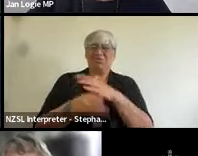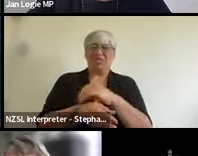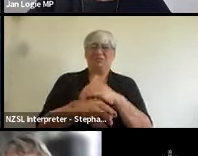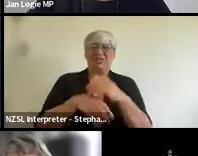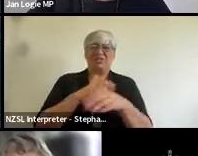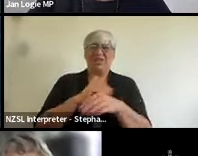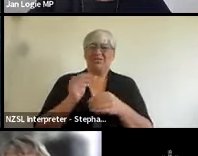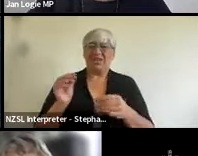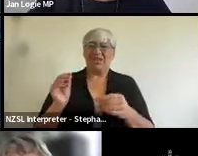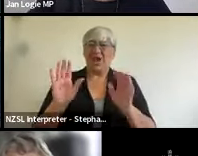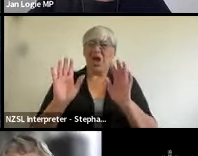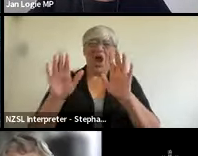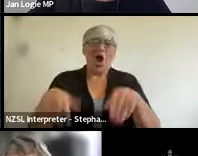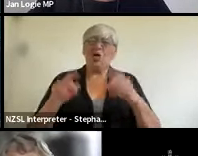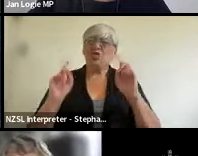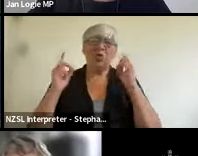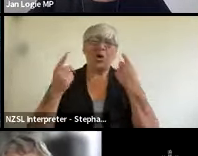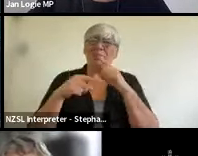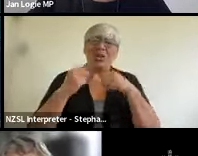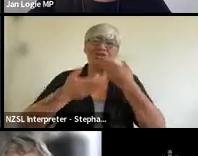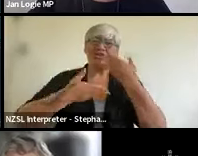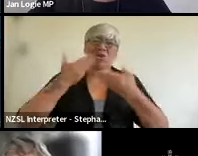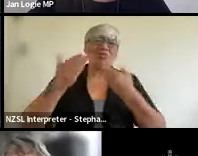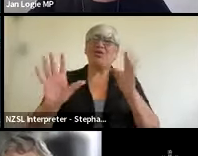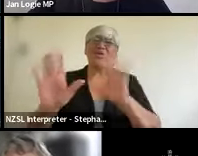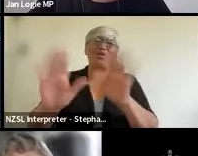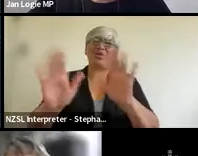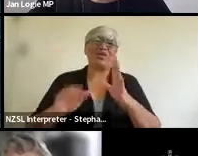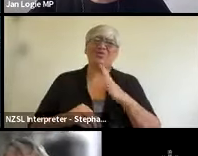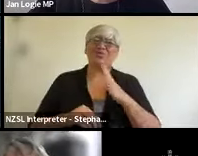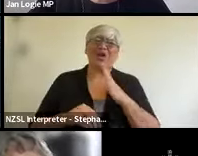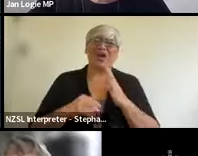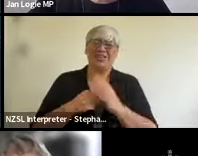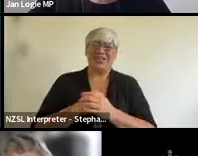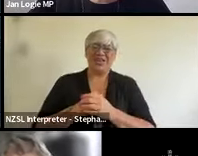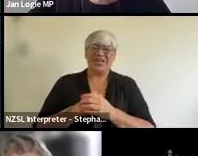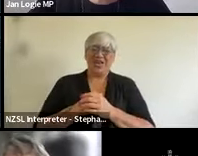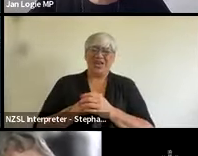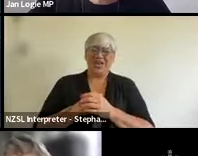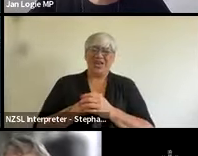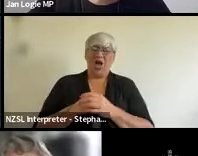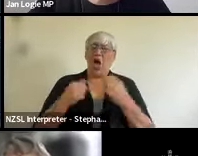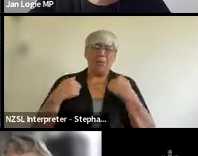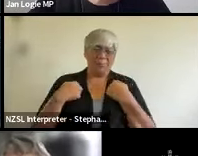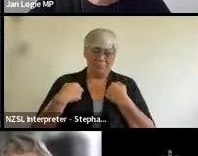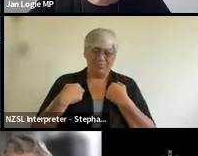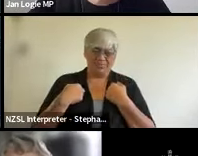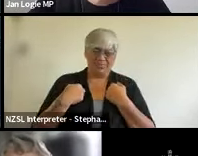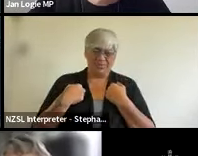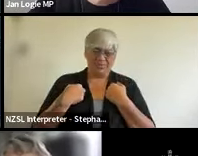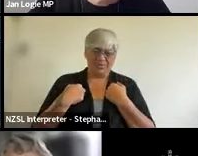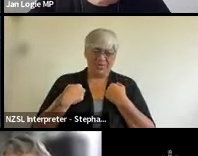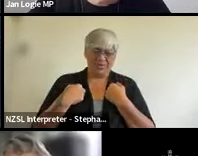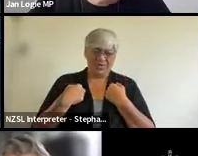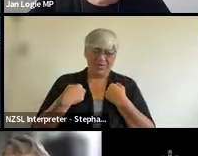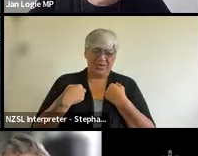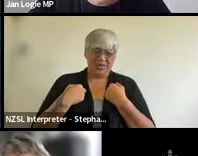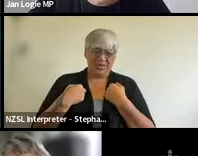Don't worry about those descriptors, that's just fine. Okay. I still haven't